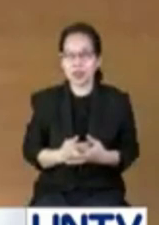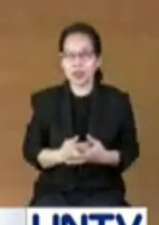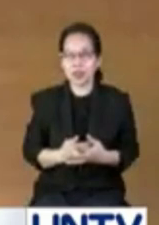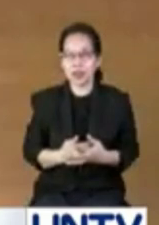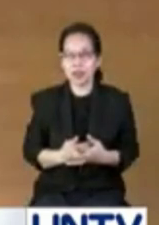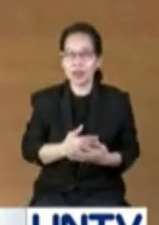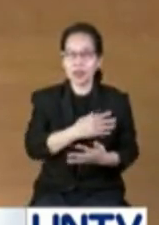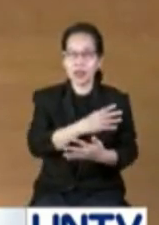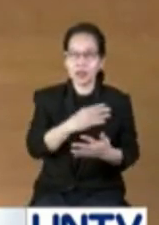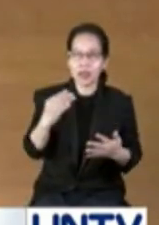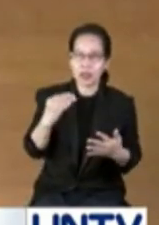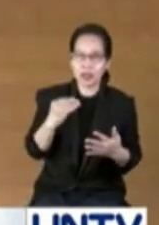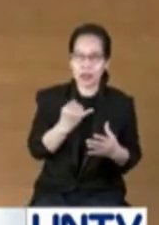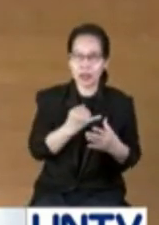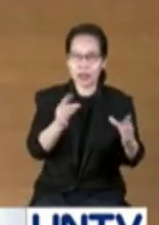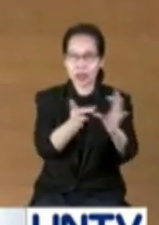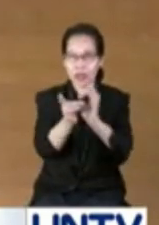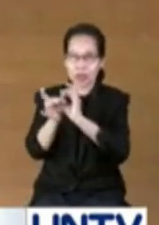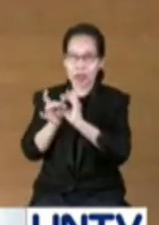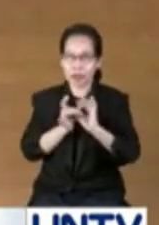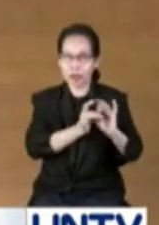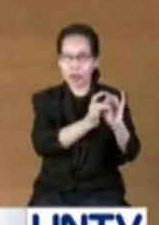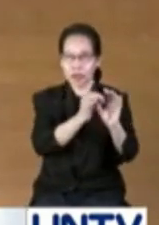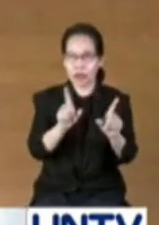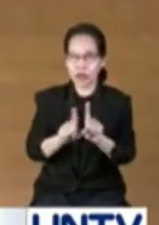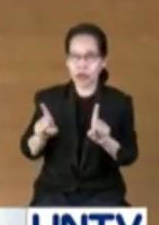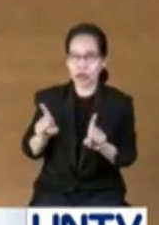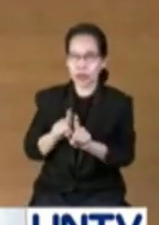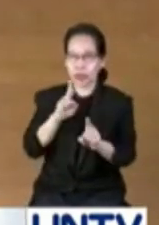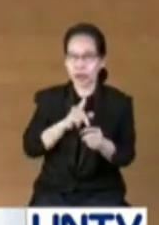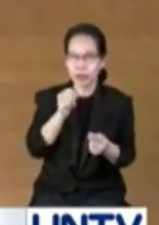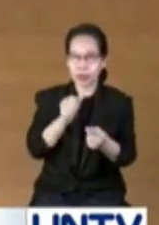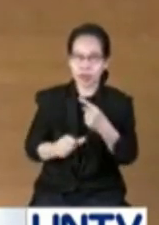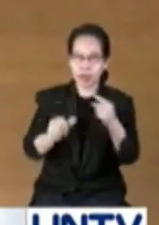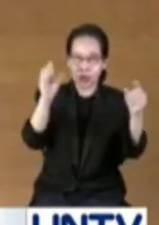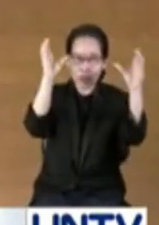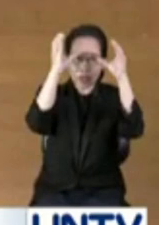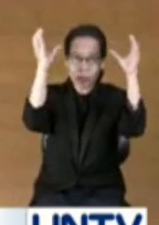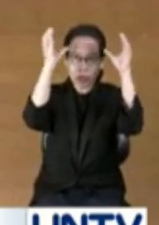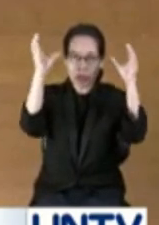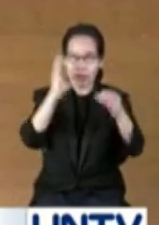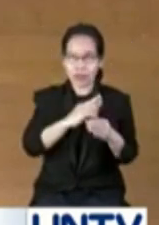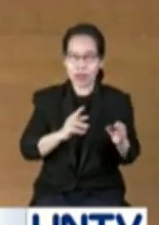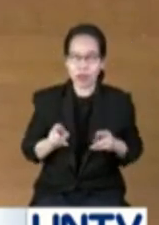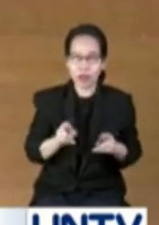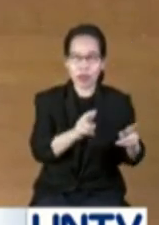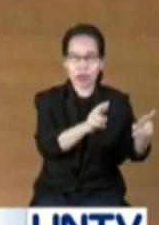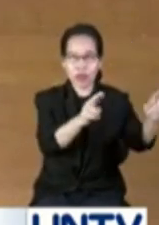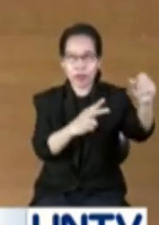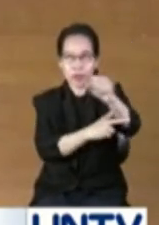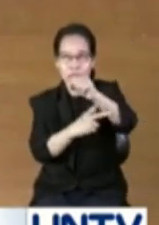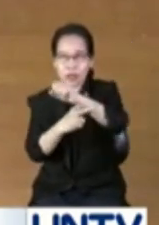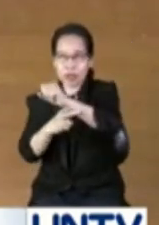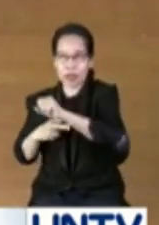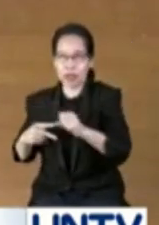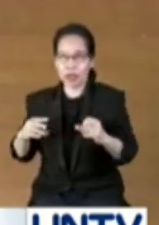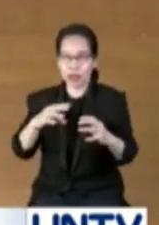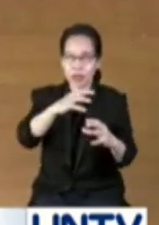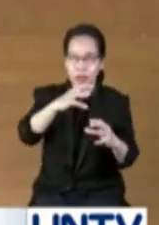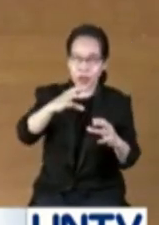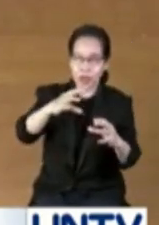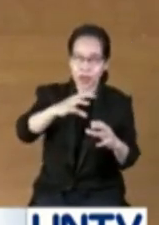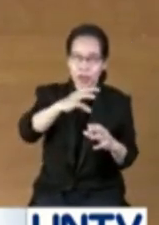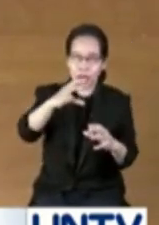Intermodal connectivity will also be a primary consideration. Roads, bridges, and mass transport systems will be